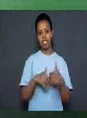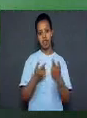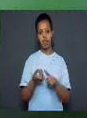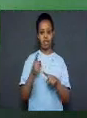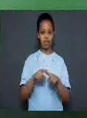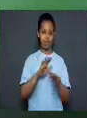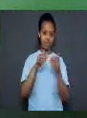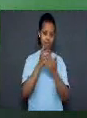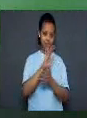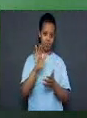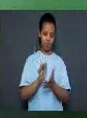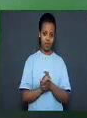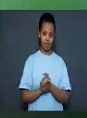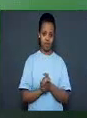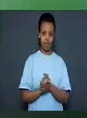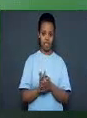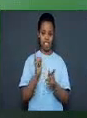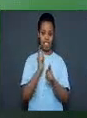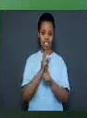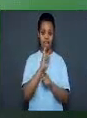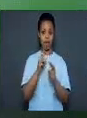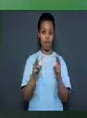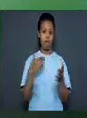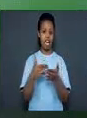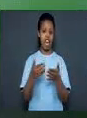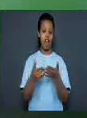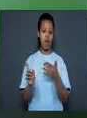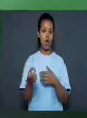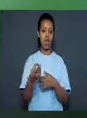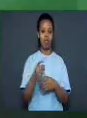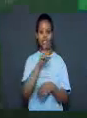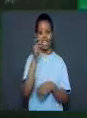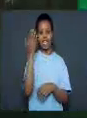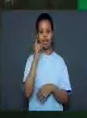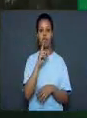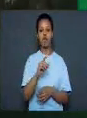Welcome back, everyone. I'm sure that was a simple activity for you.